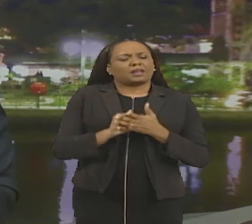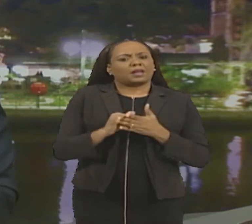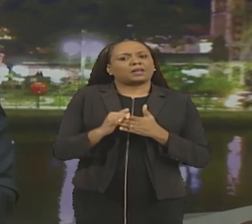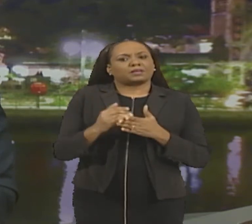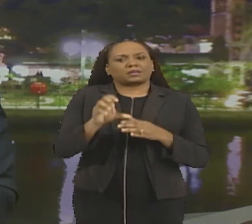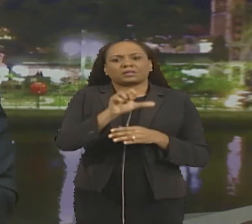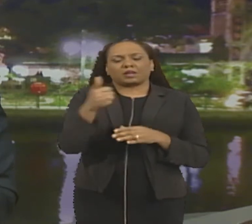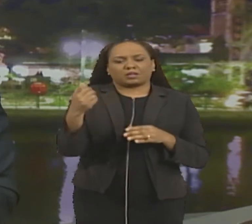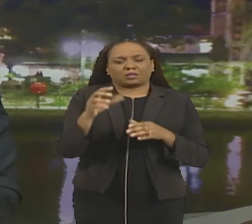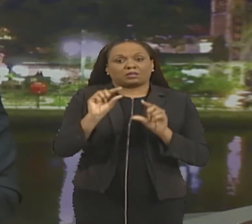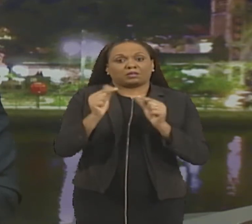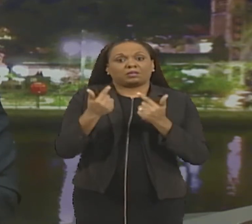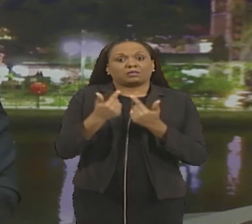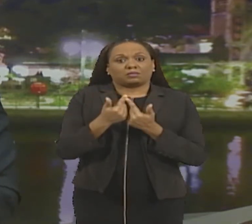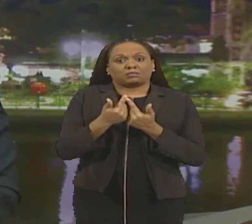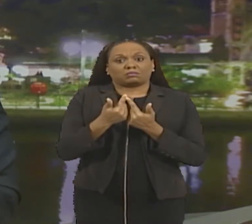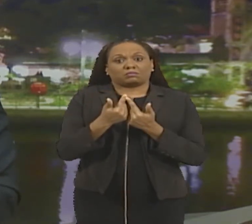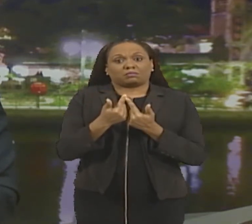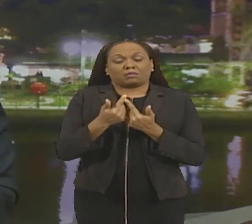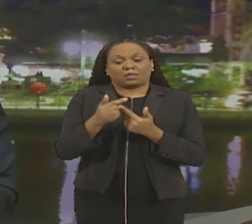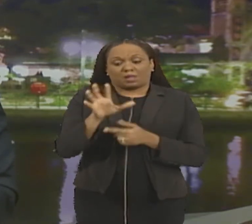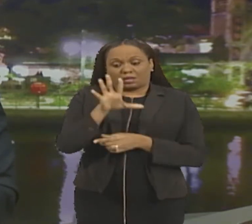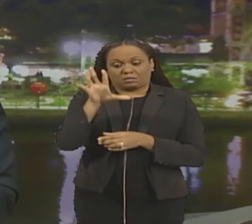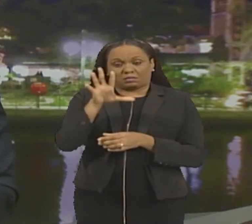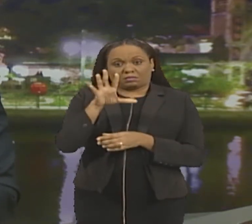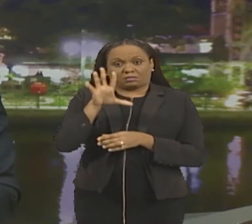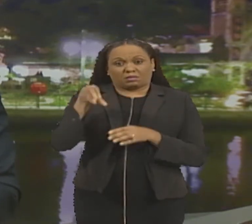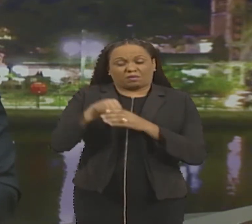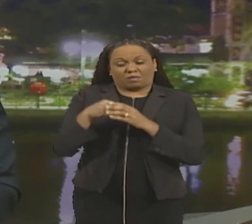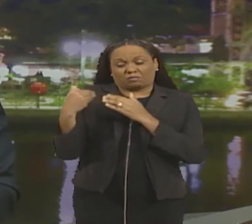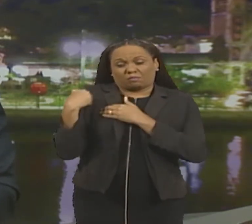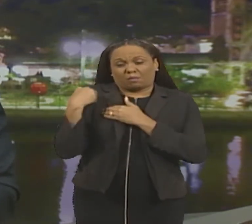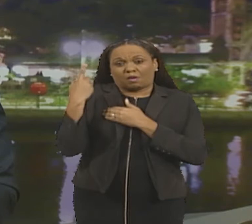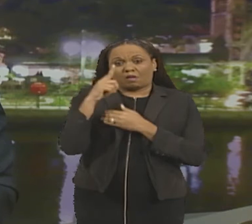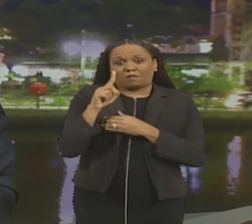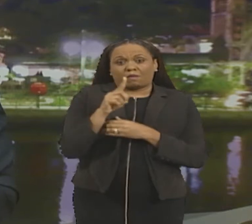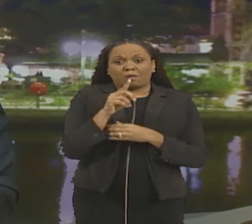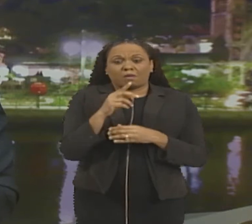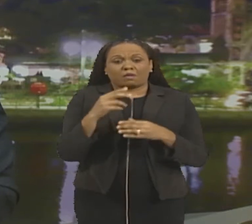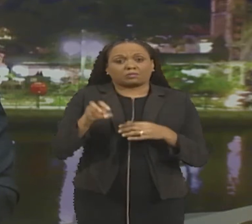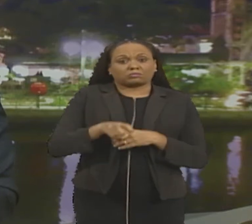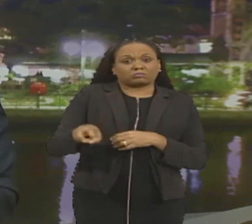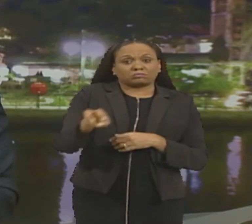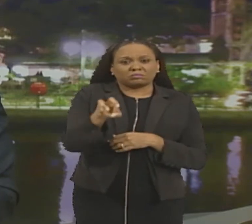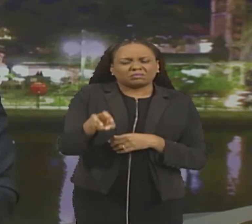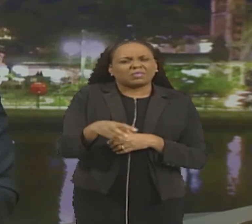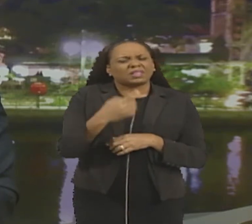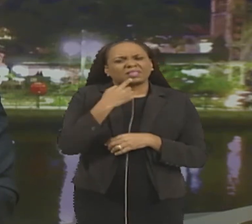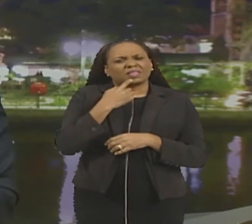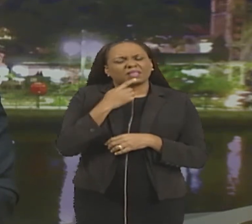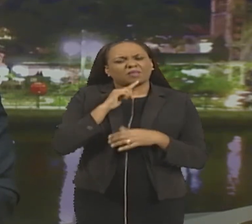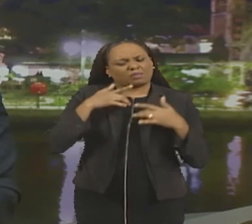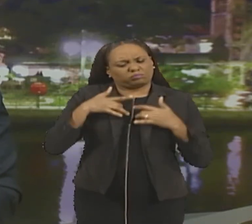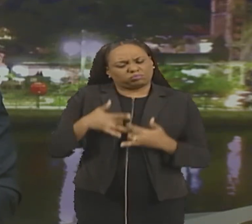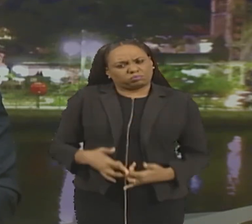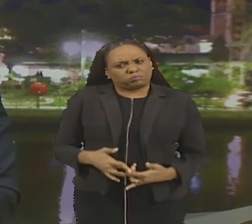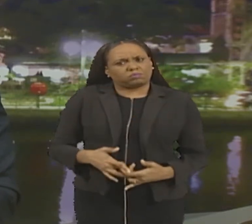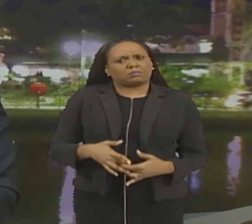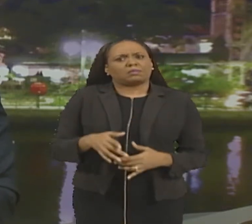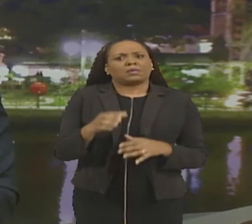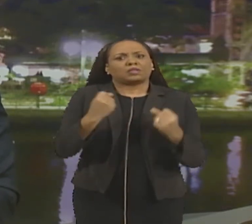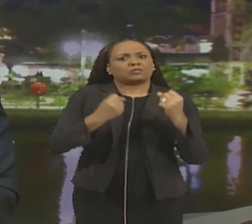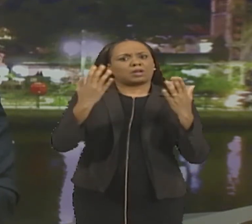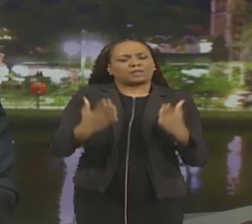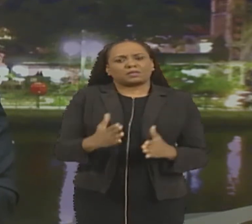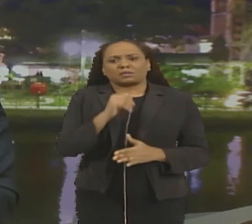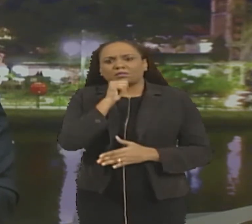is disheartened that some operators withdrew their service today, compromising the island's public transportation system. They are